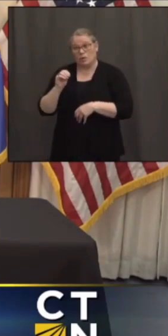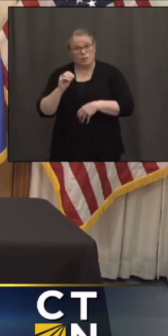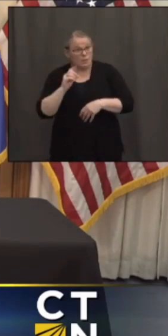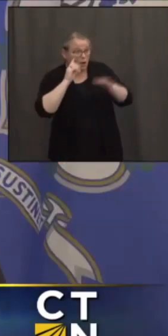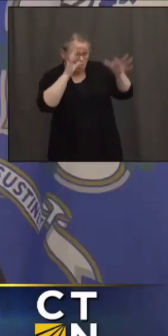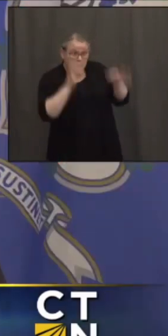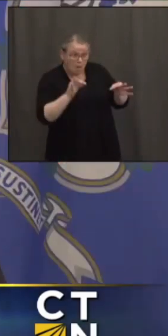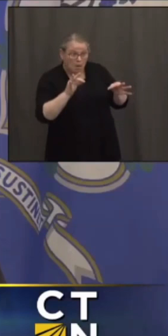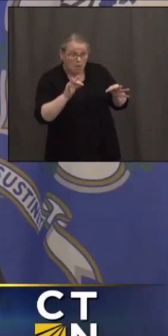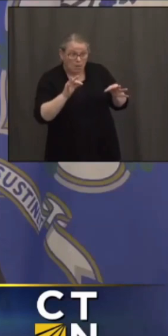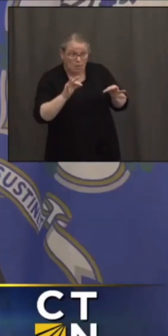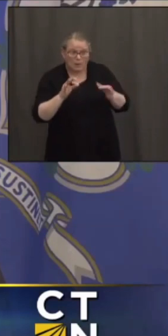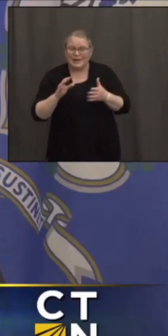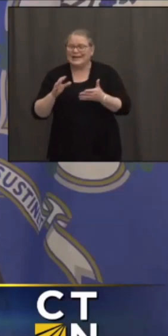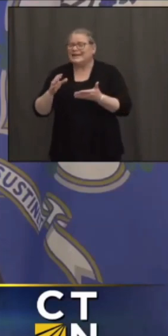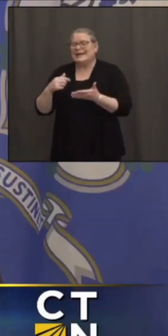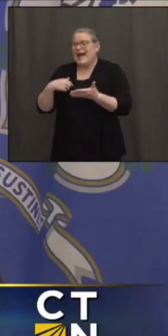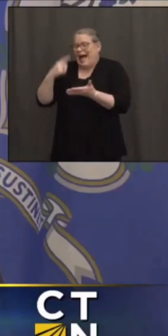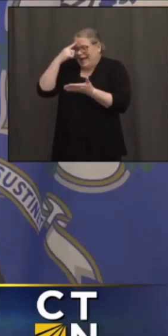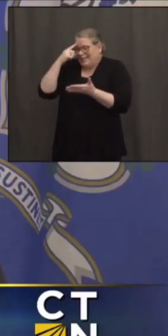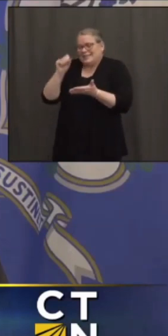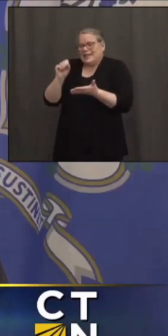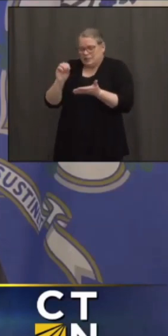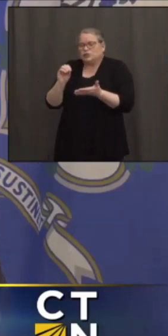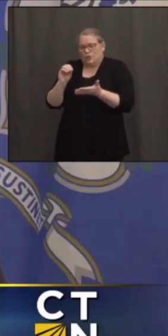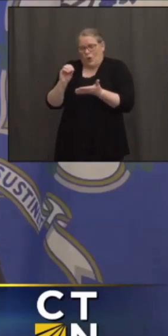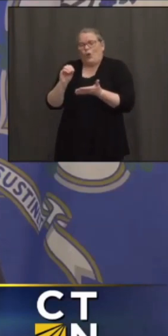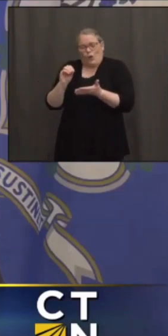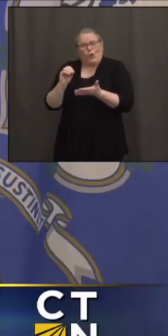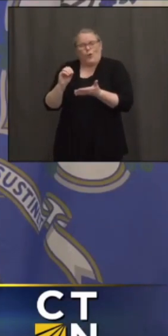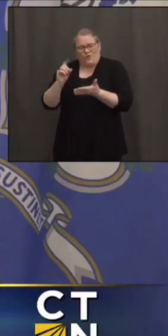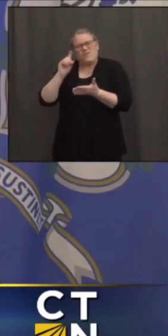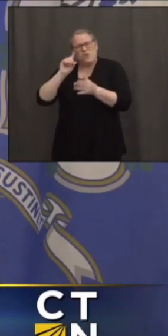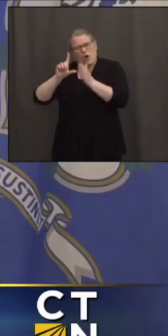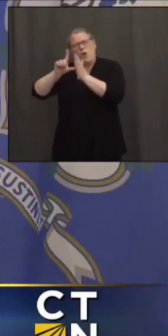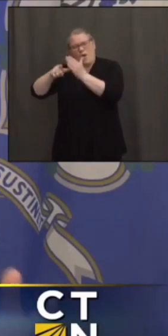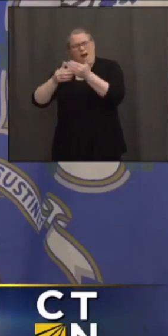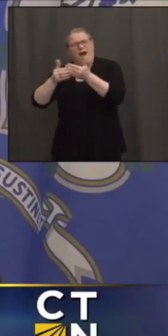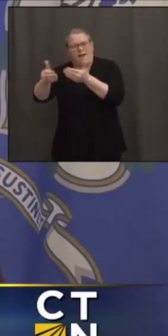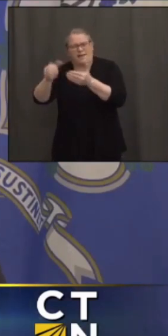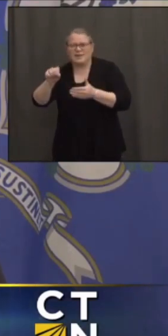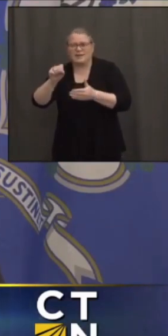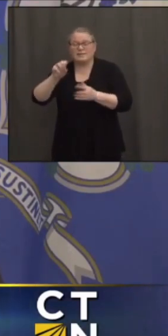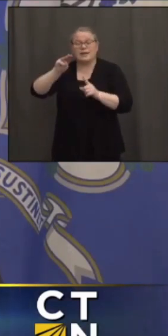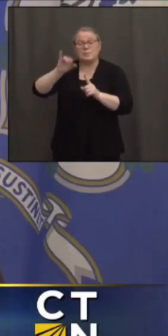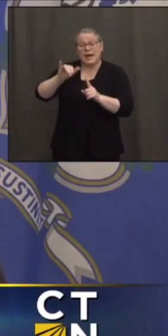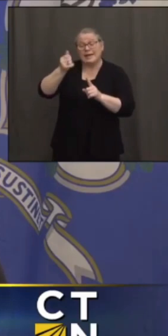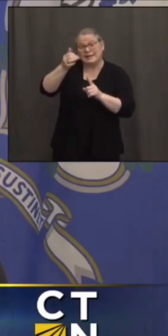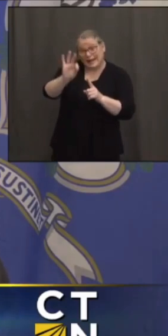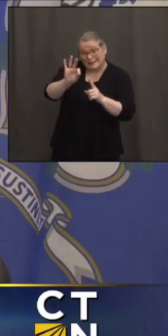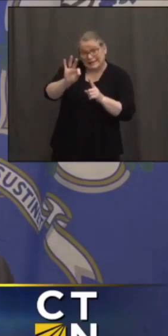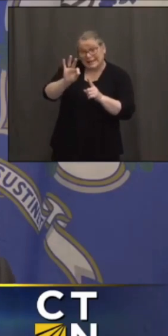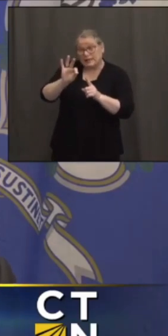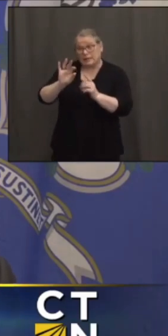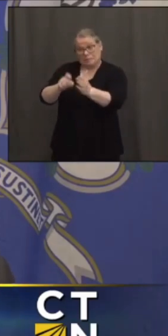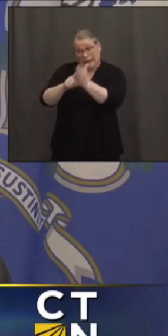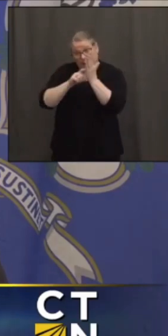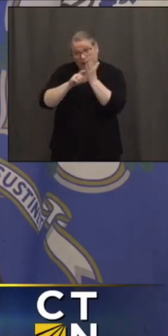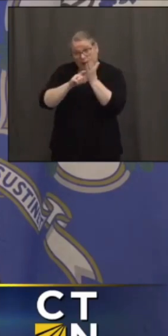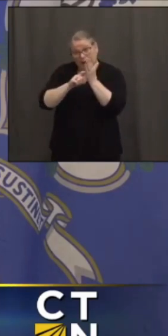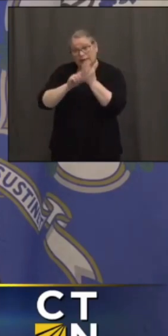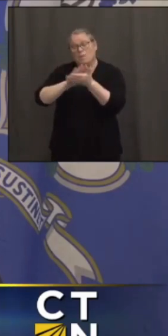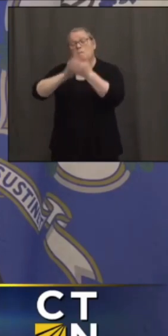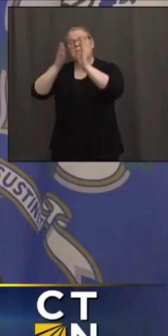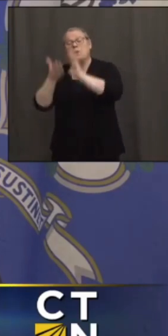I think so. Like I said, Sue, whether it's a mandate on May 19th or whether it's guidance, I have